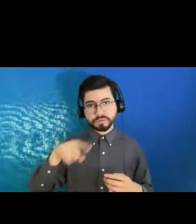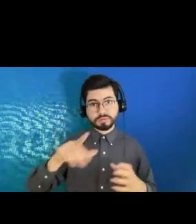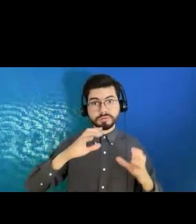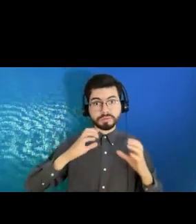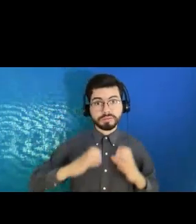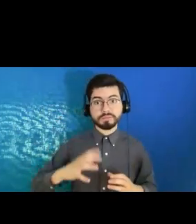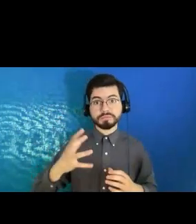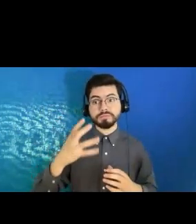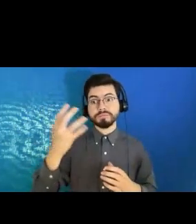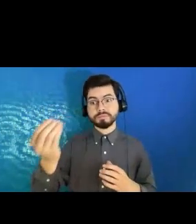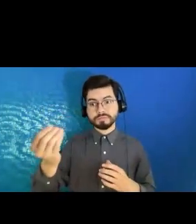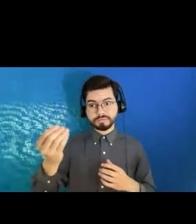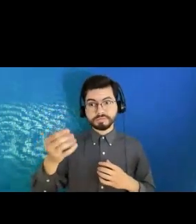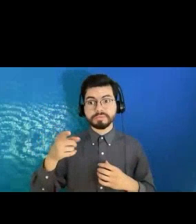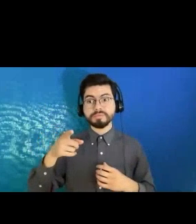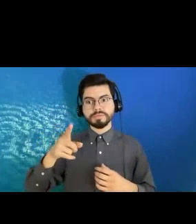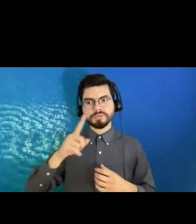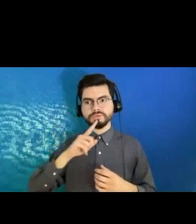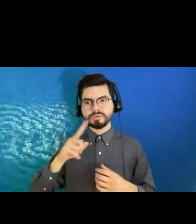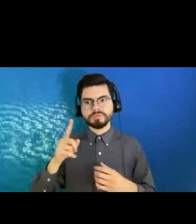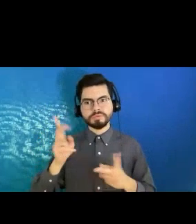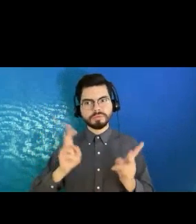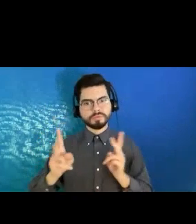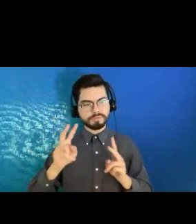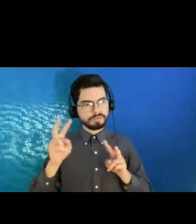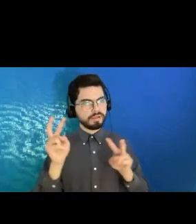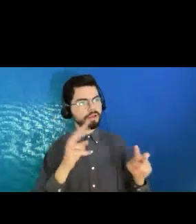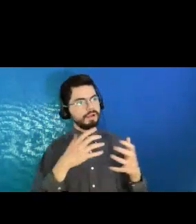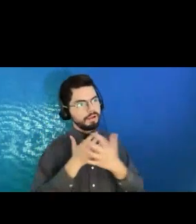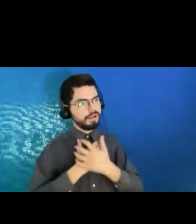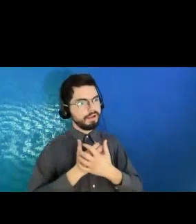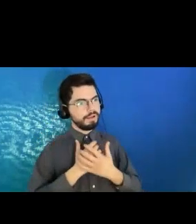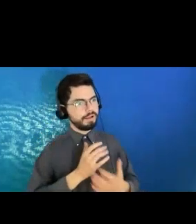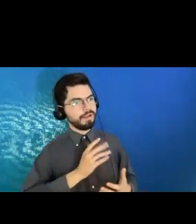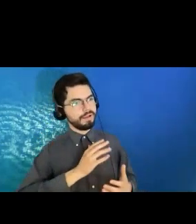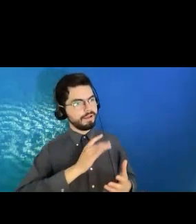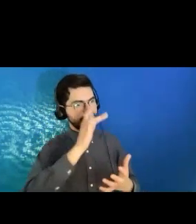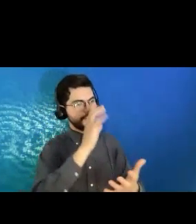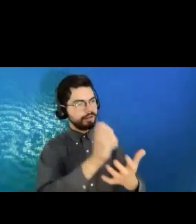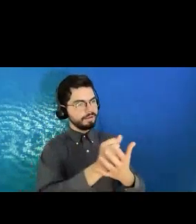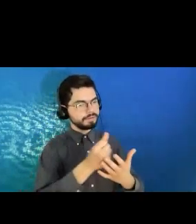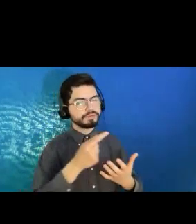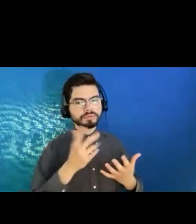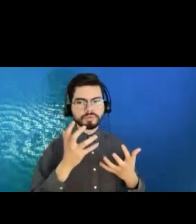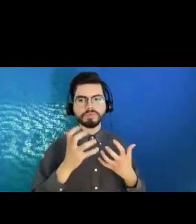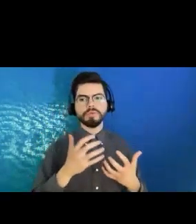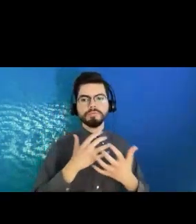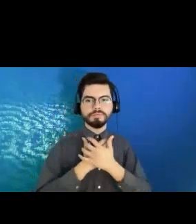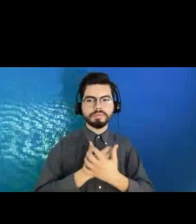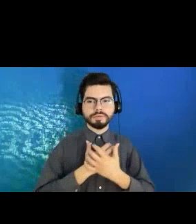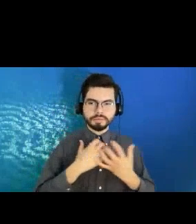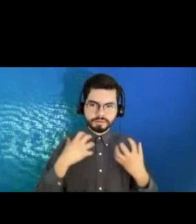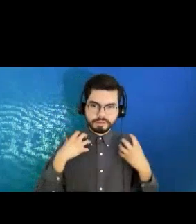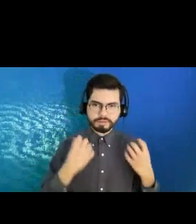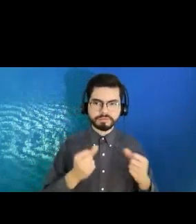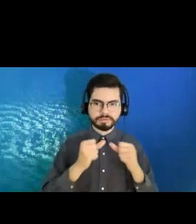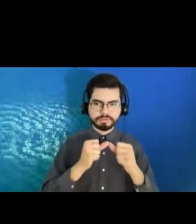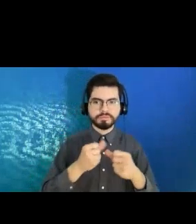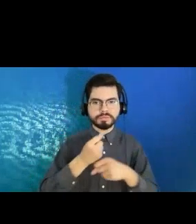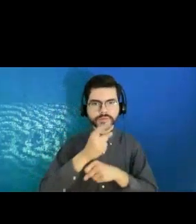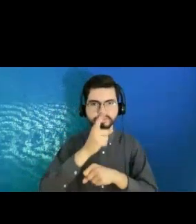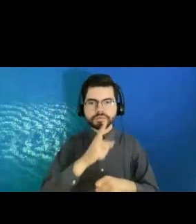bears. That's one of the highlights of their trip. And so we want to make sure that the bear population is healthy and that there's viewing opportunities that still happen. Okay,